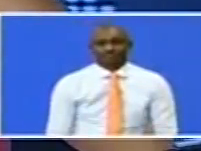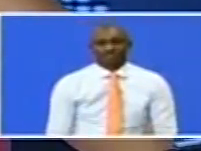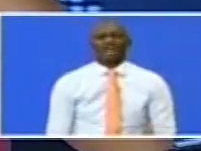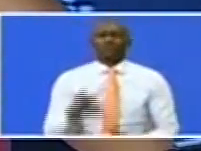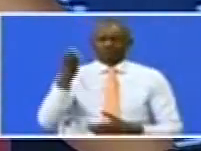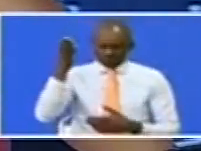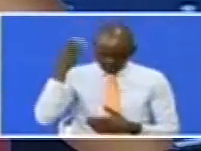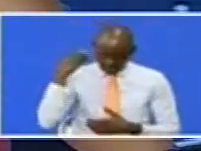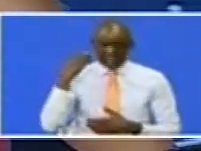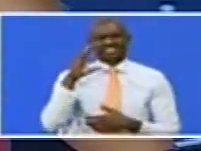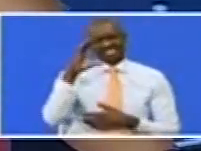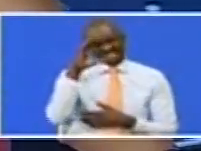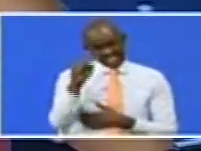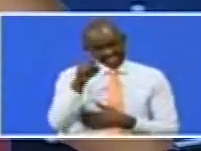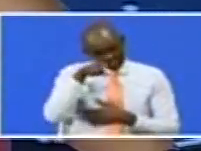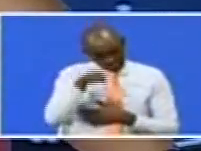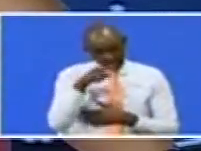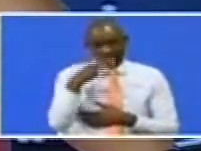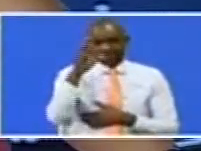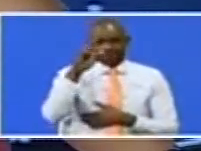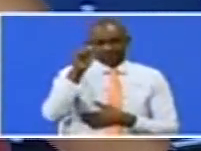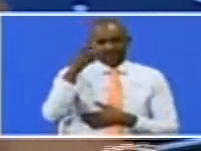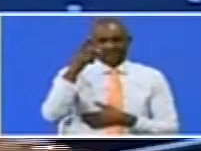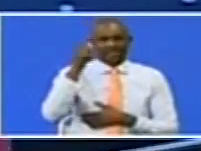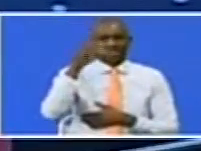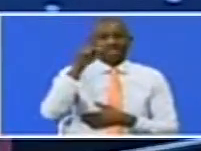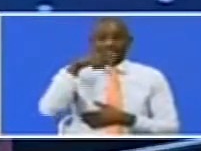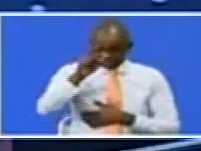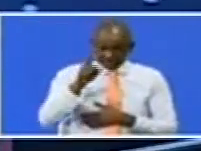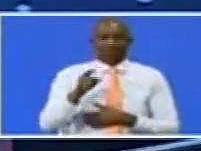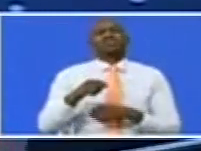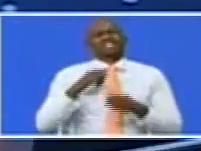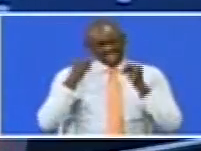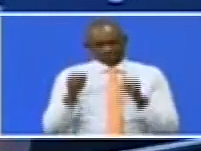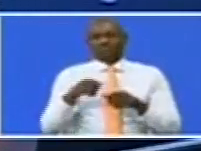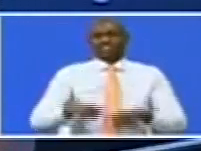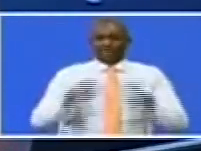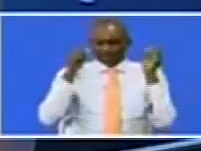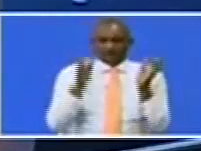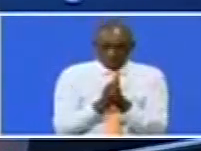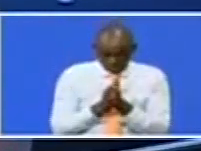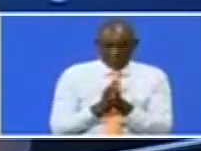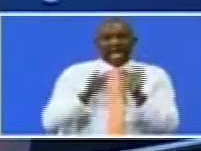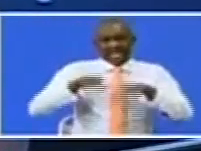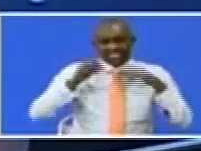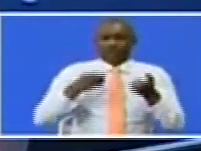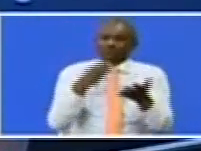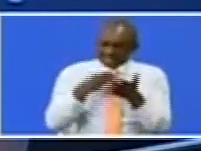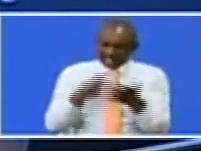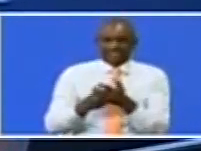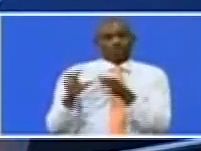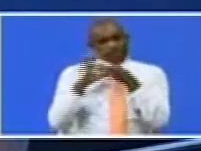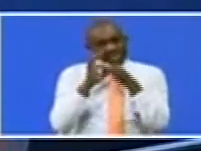Former Kenyan Cabinet Minister for Roads Franklin Bett is the new chairman for Agricultural Finance Corporation. As KTN's political